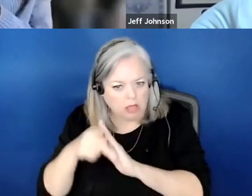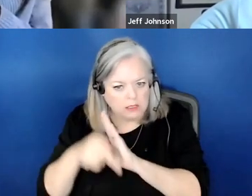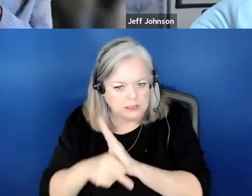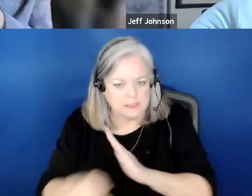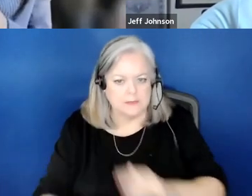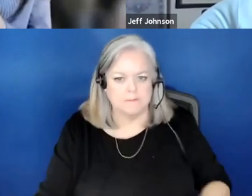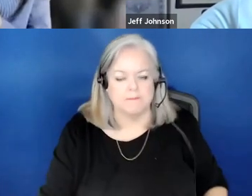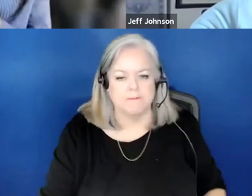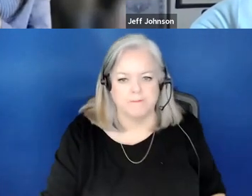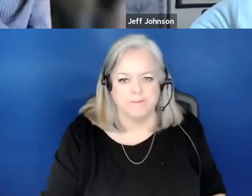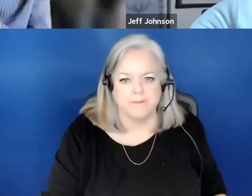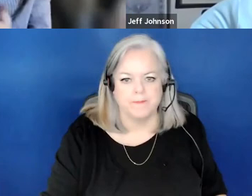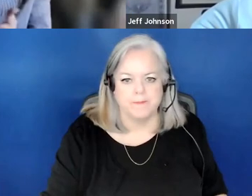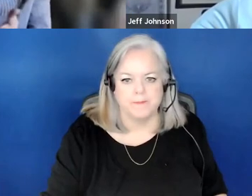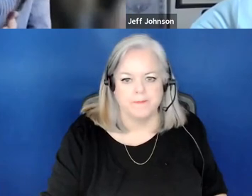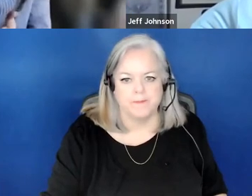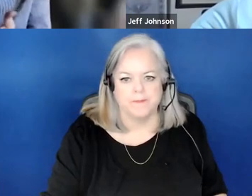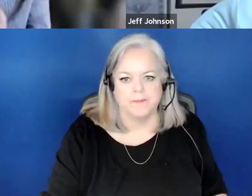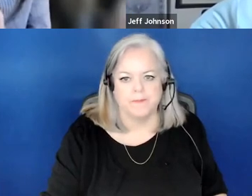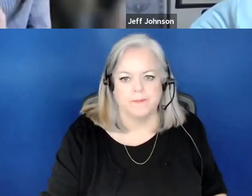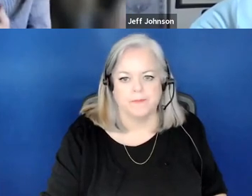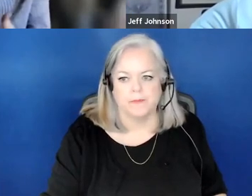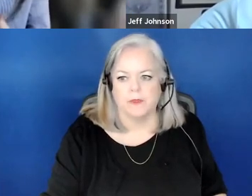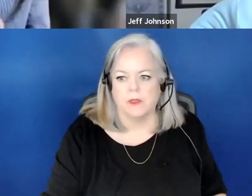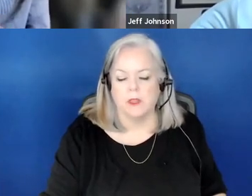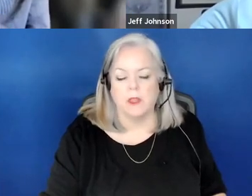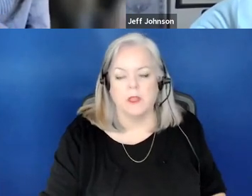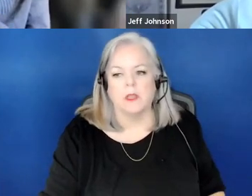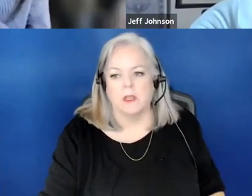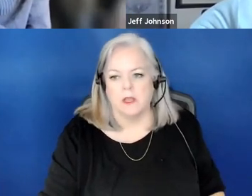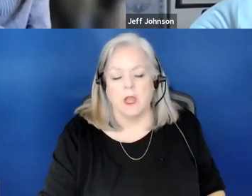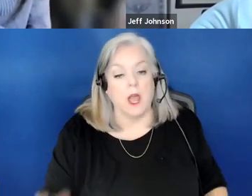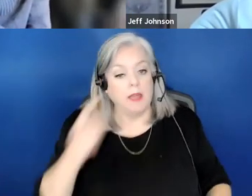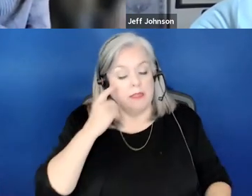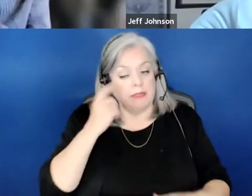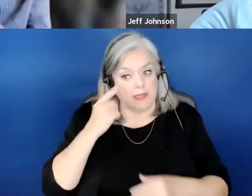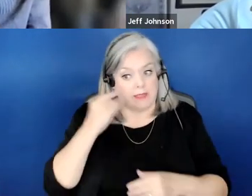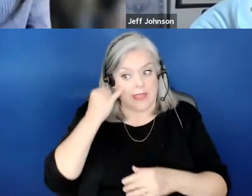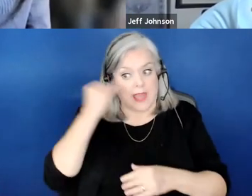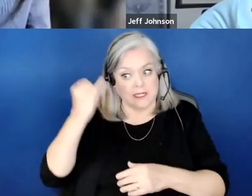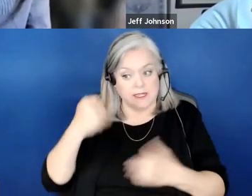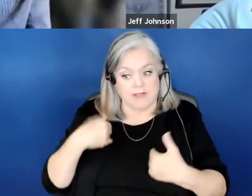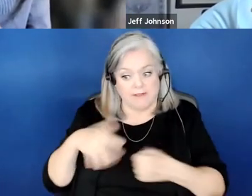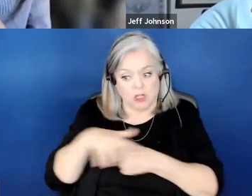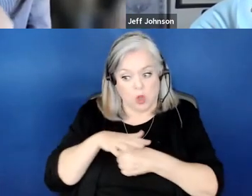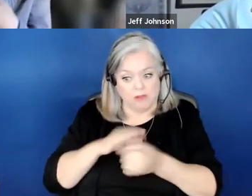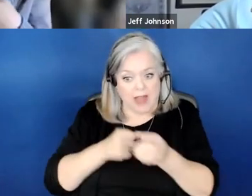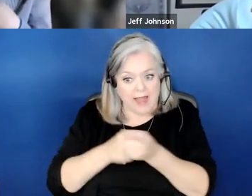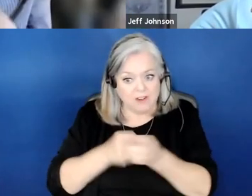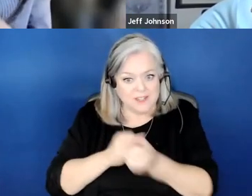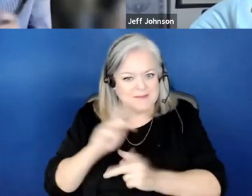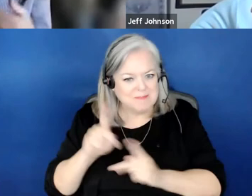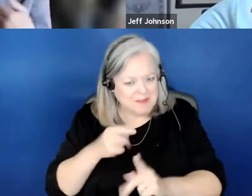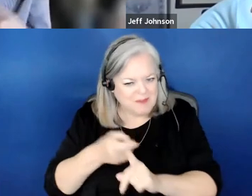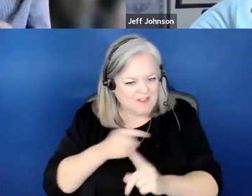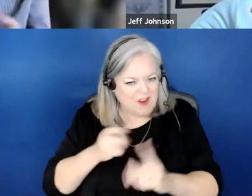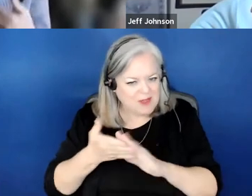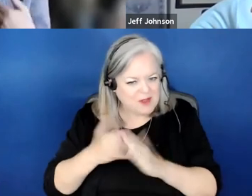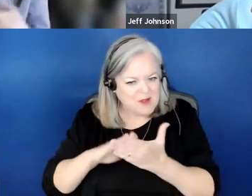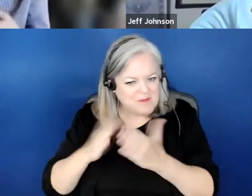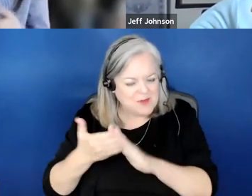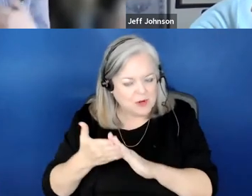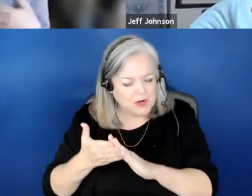the idea of having local advocates, people who are in the community, who are visible in the community, kind of